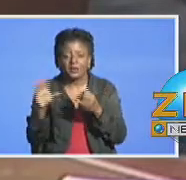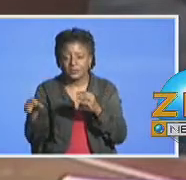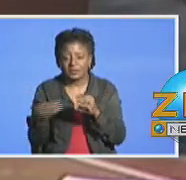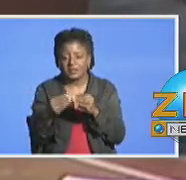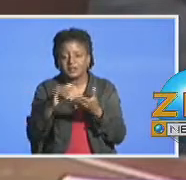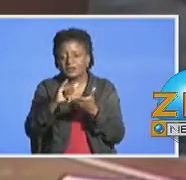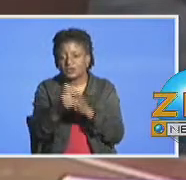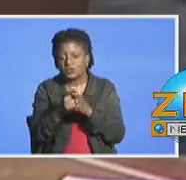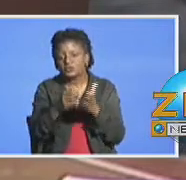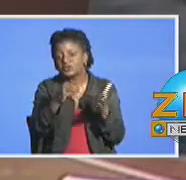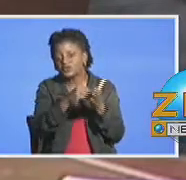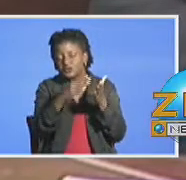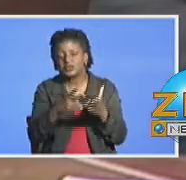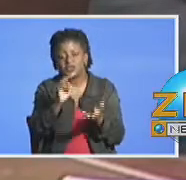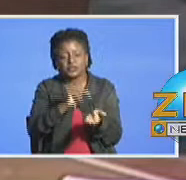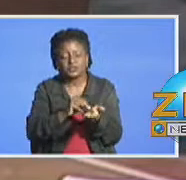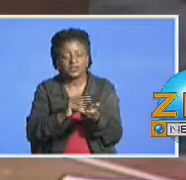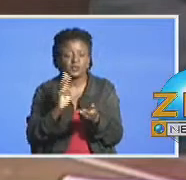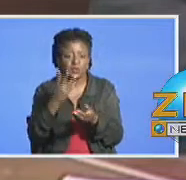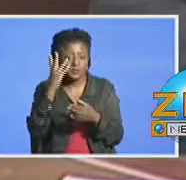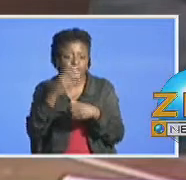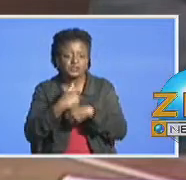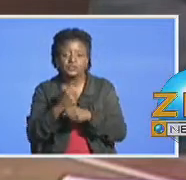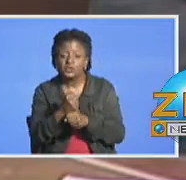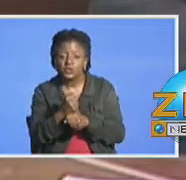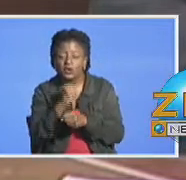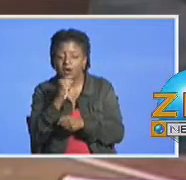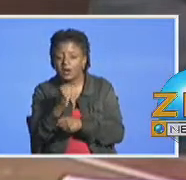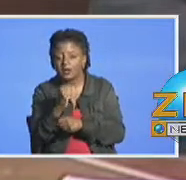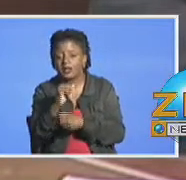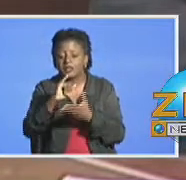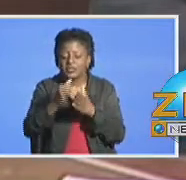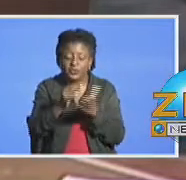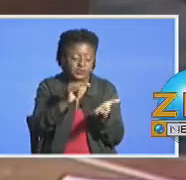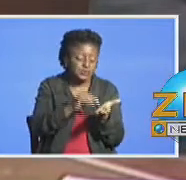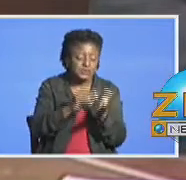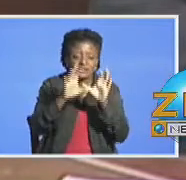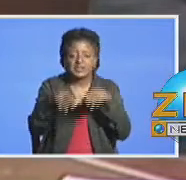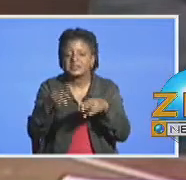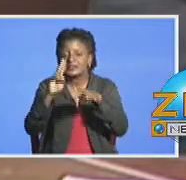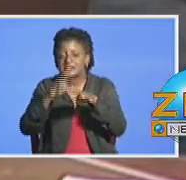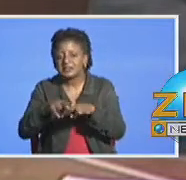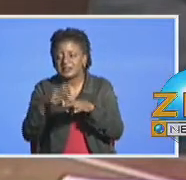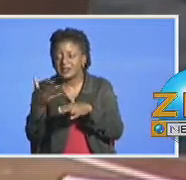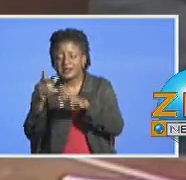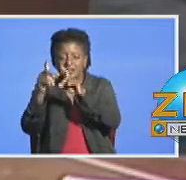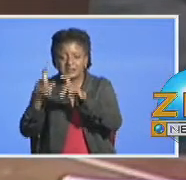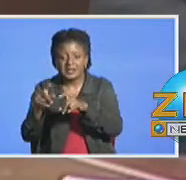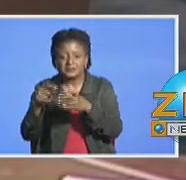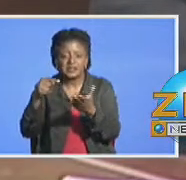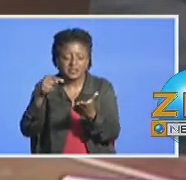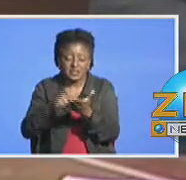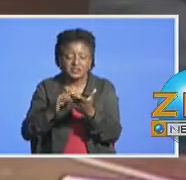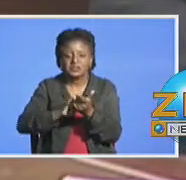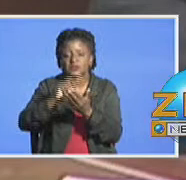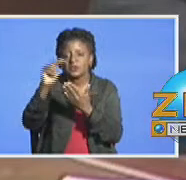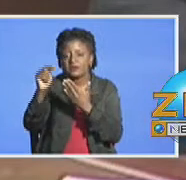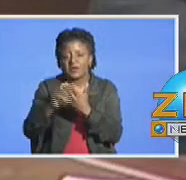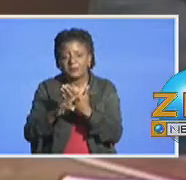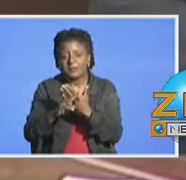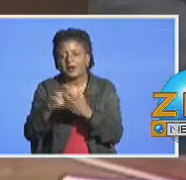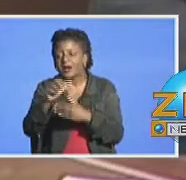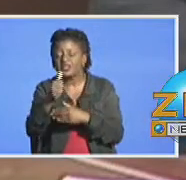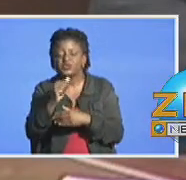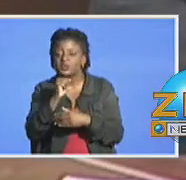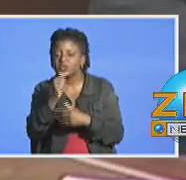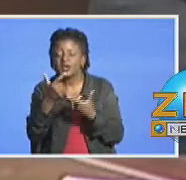Mr. Speaker, and we're going to see to it that those nurses would be able to sit their exam this coming November as others were allowed to do